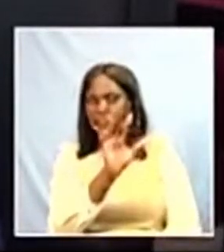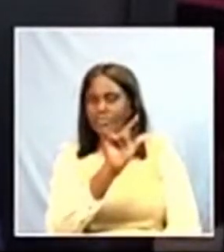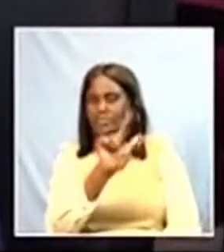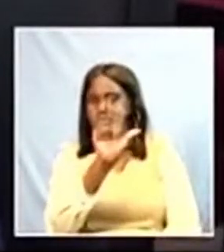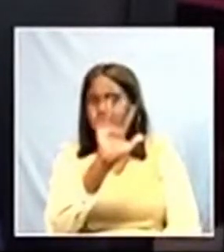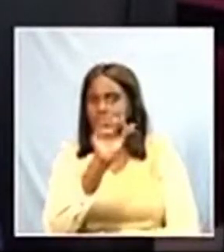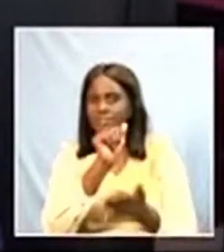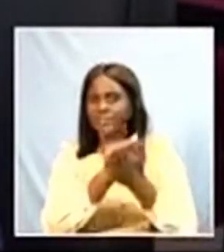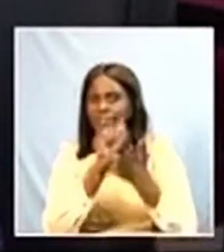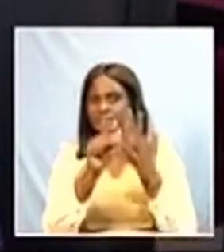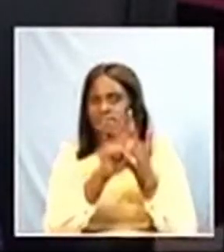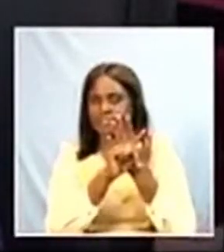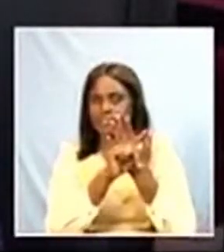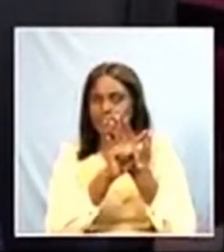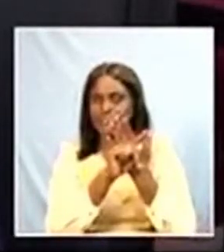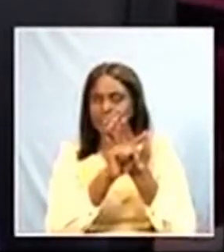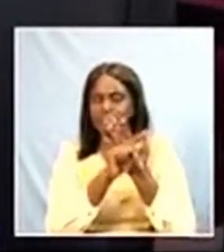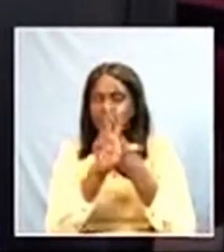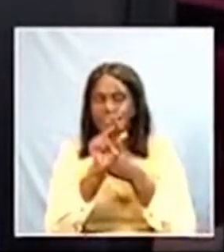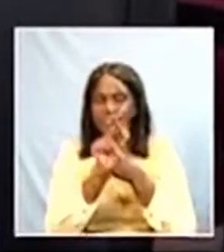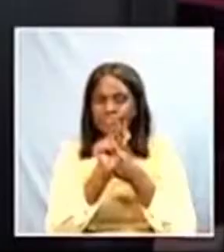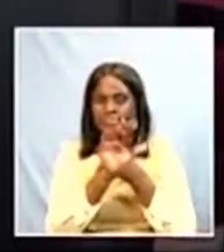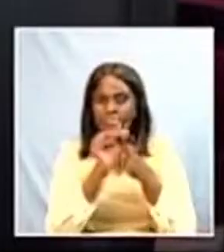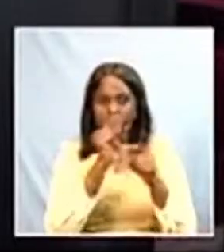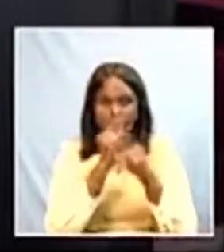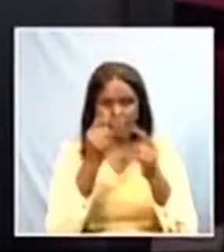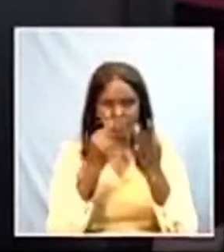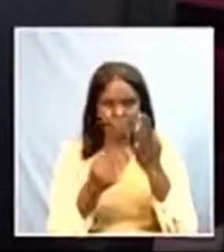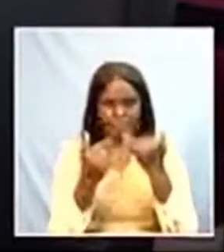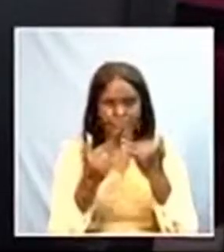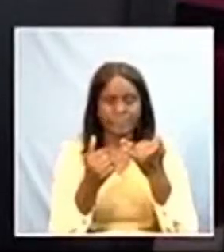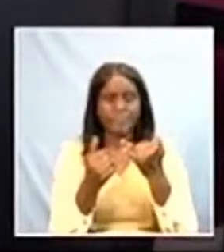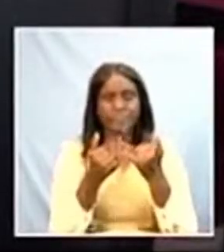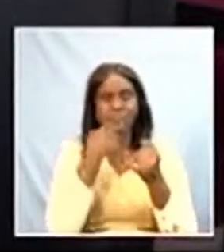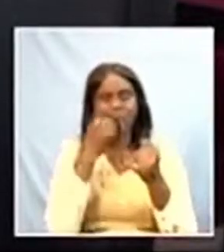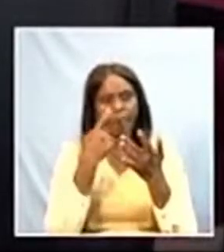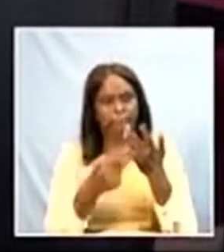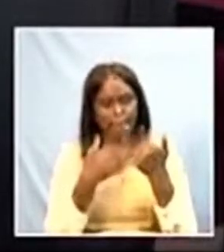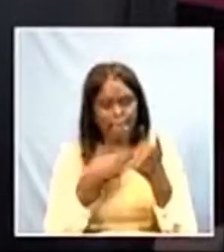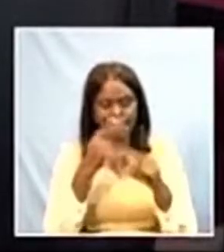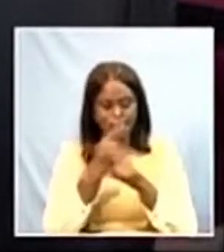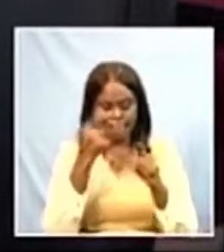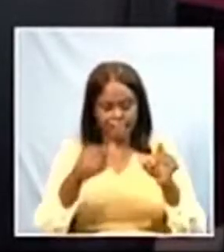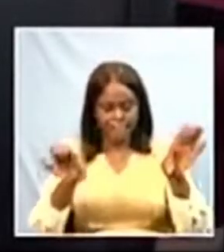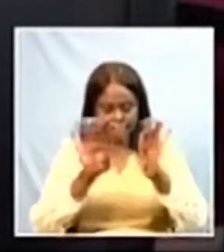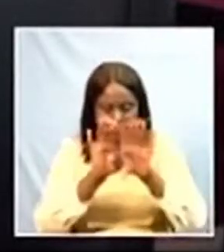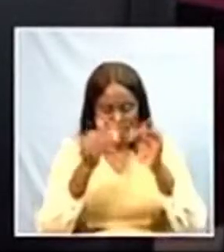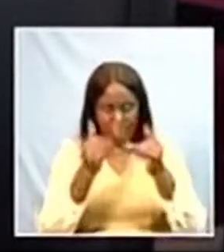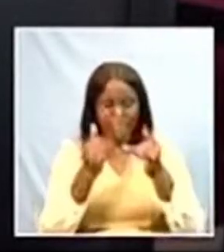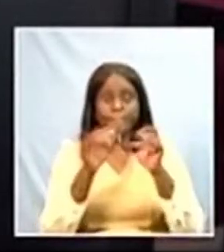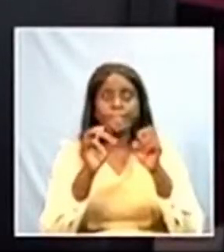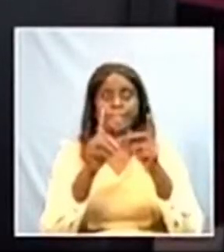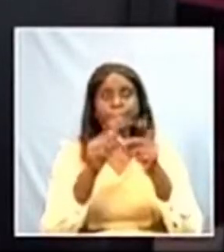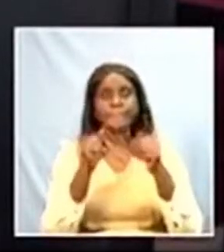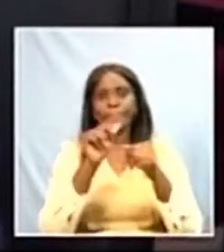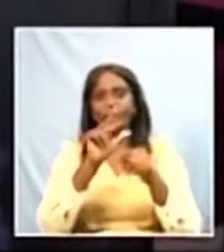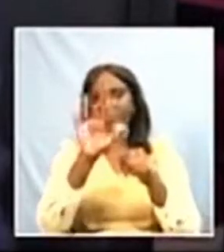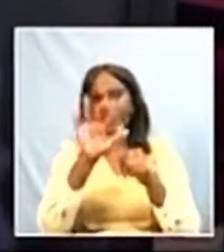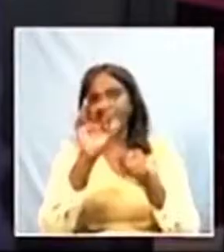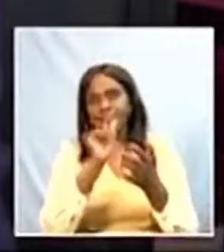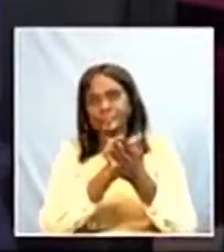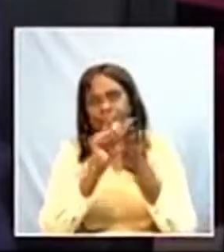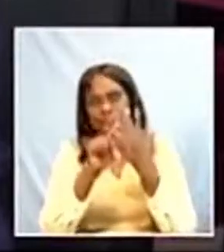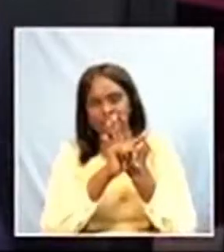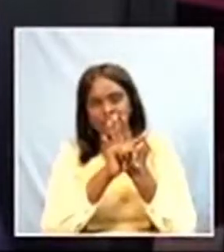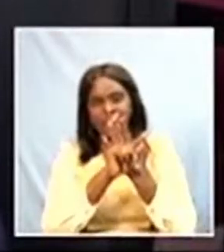25th April. No, I think they just, you must have just closed, right? 25th